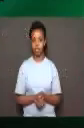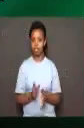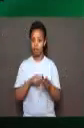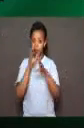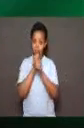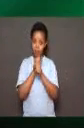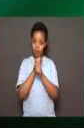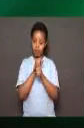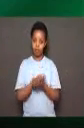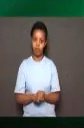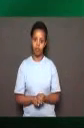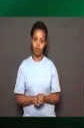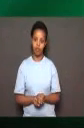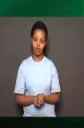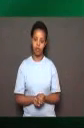Time's up.